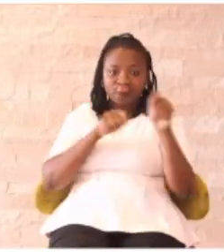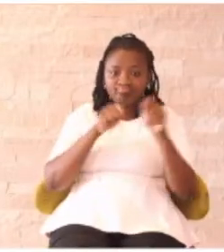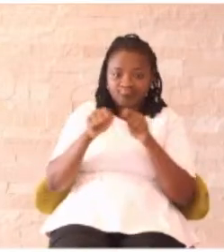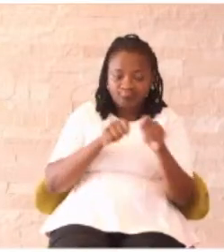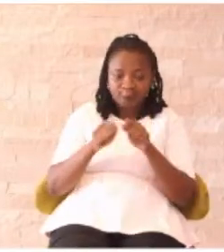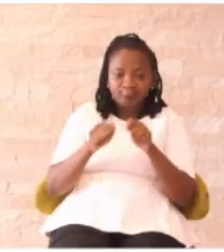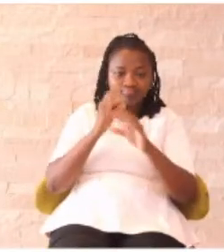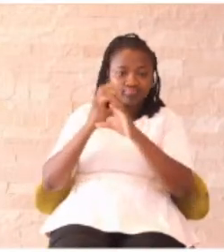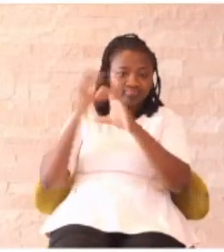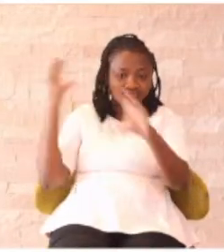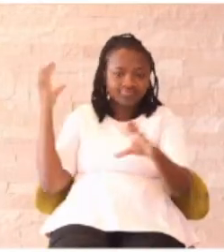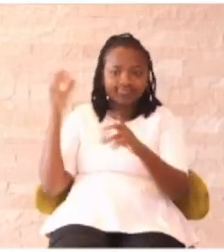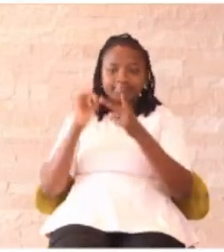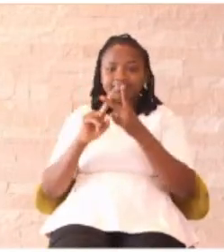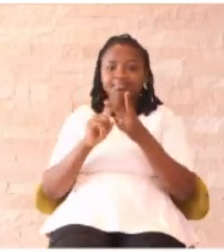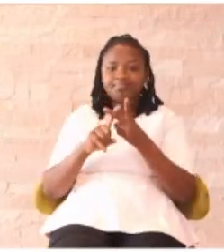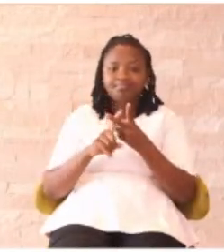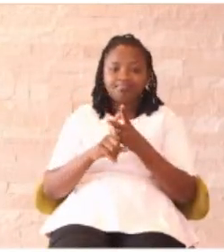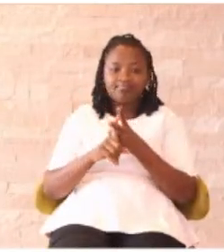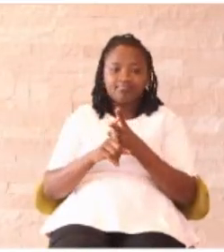bars,